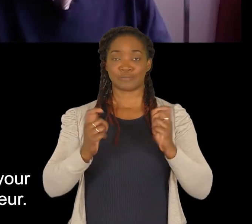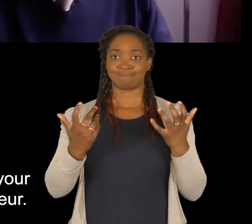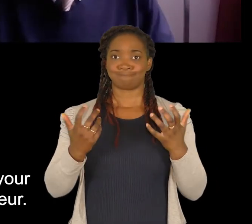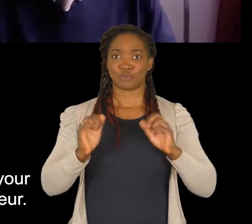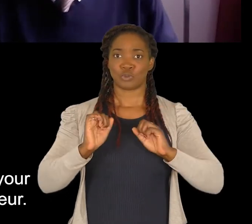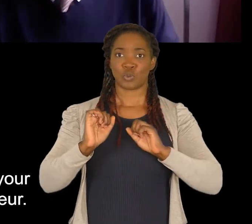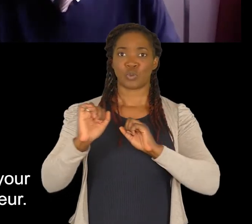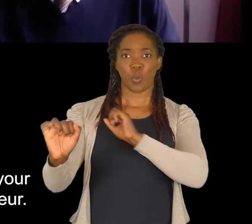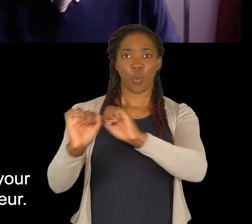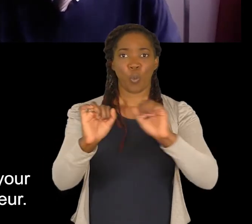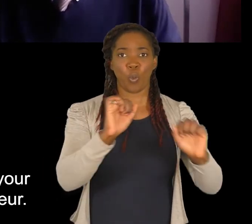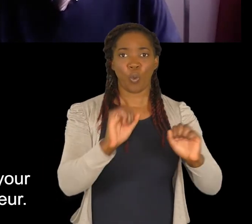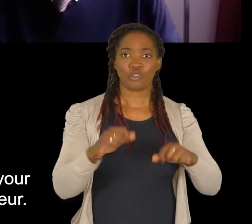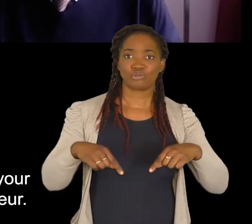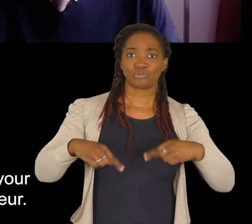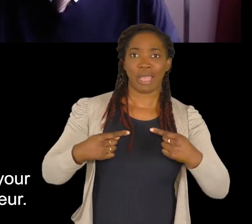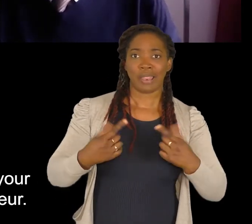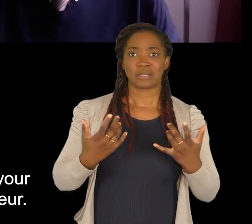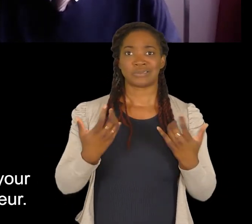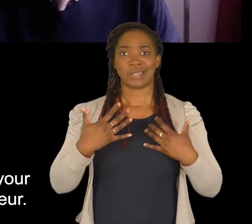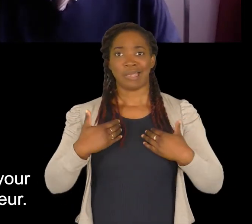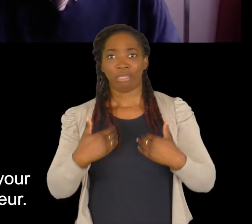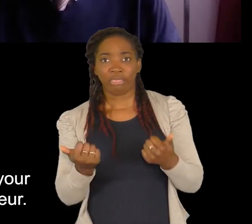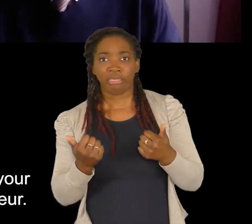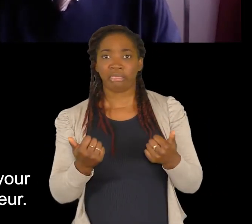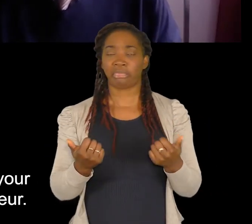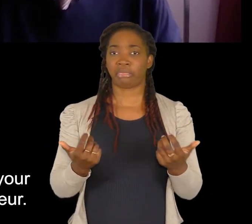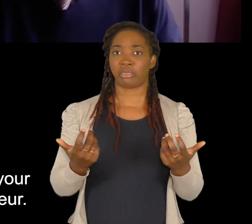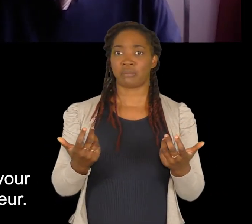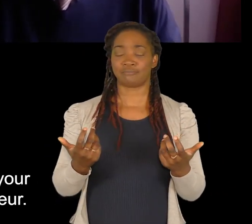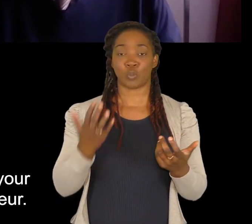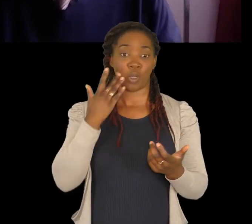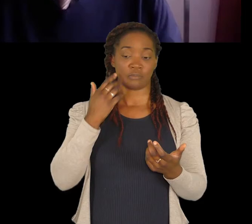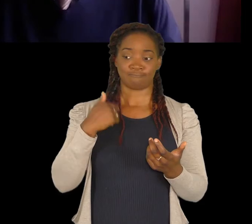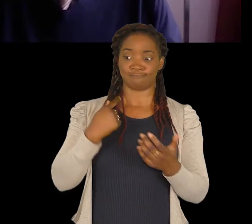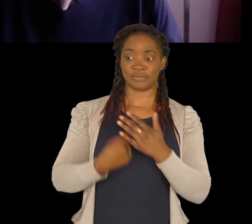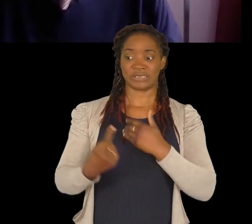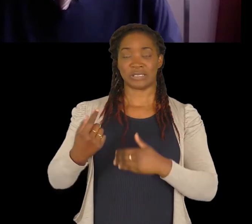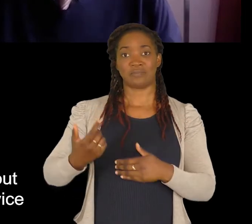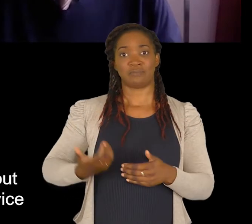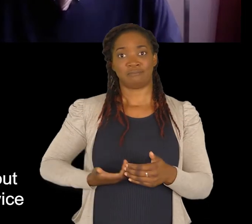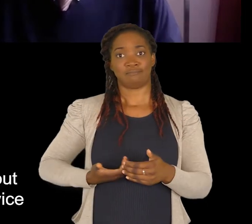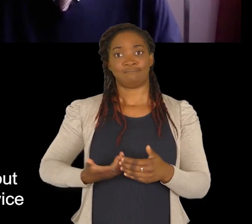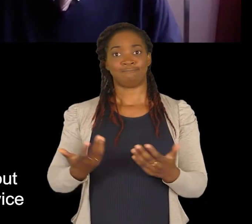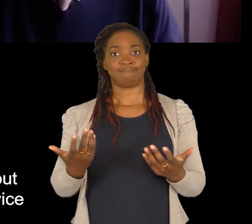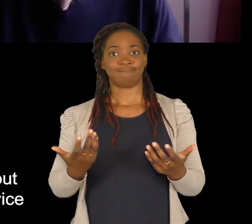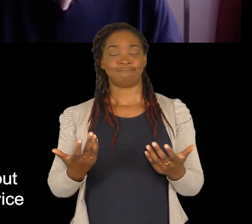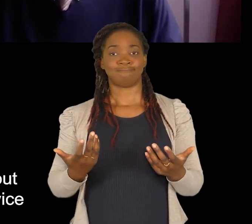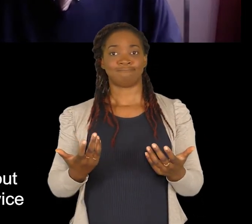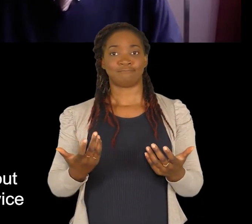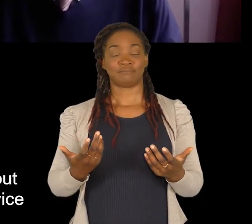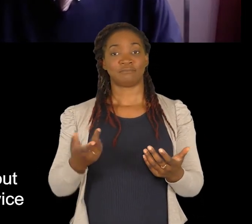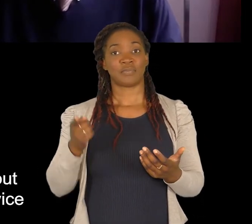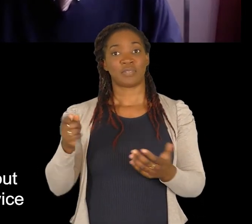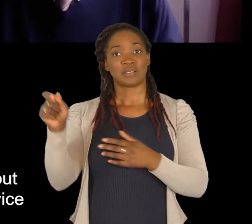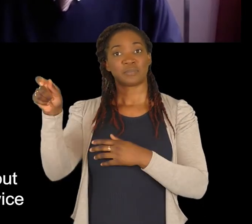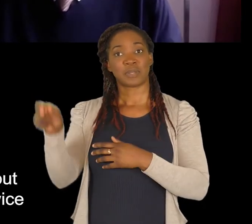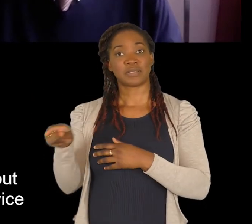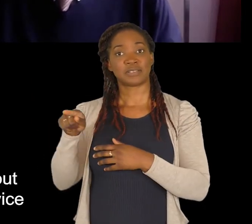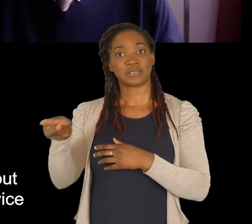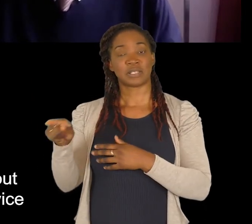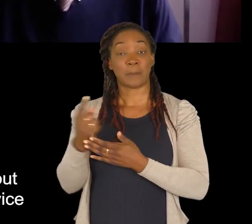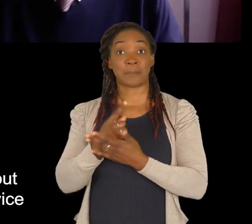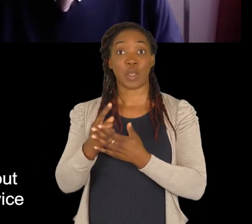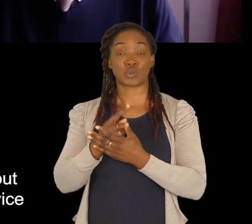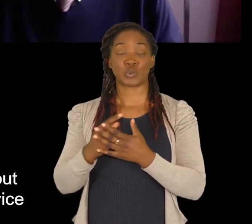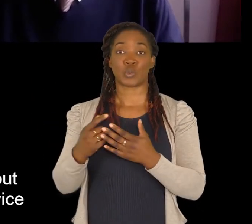your challenges, your condition as an entrepreneur. For this particular individual or lady, it's really